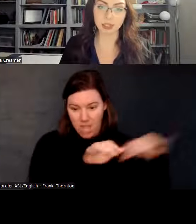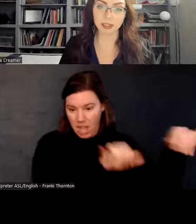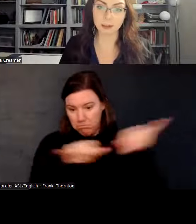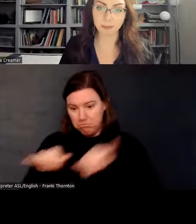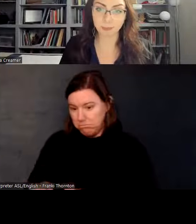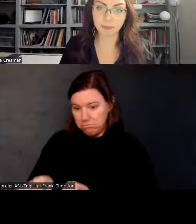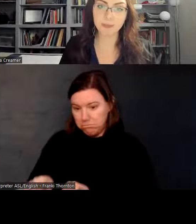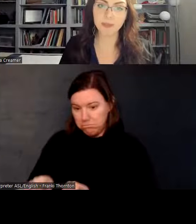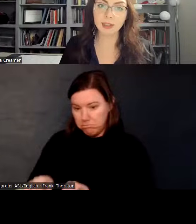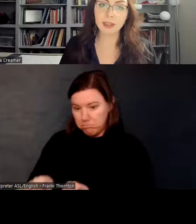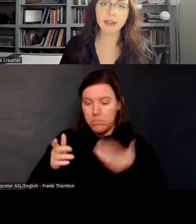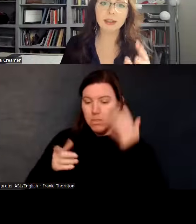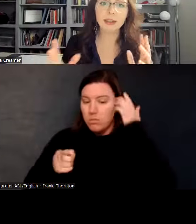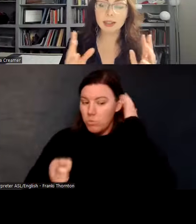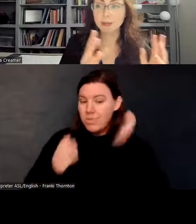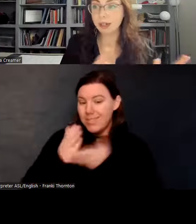in particular.